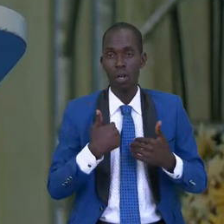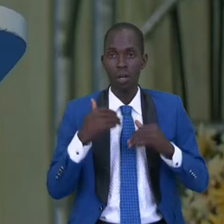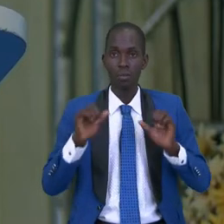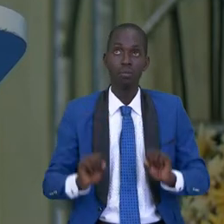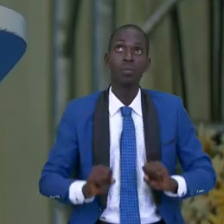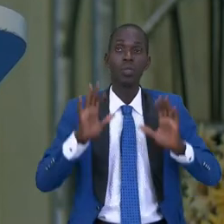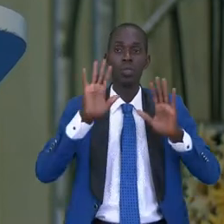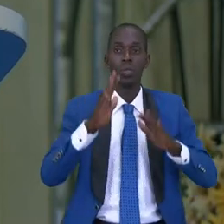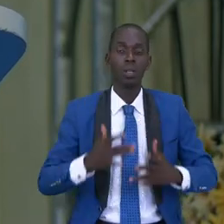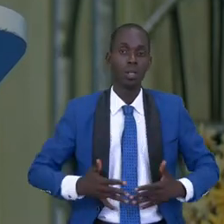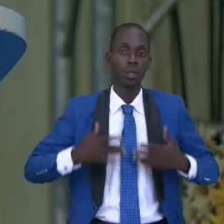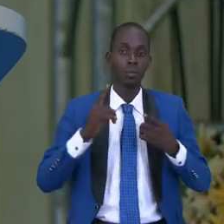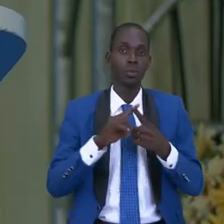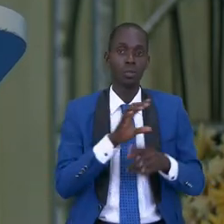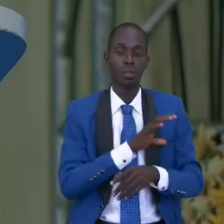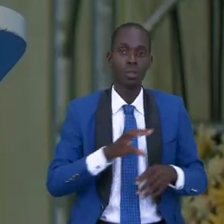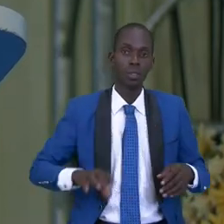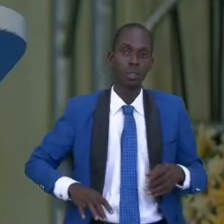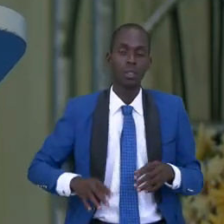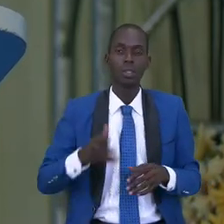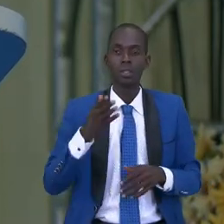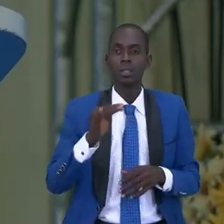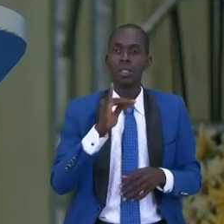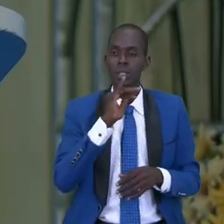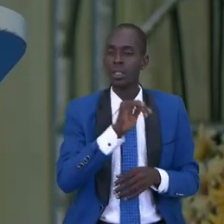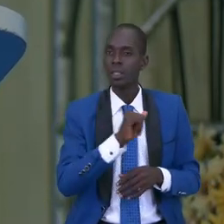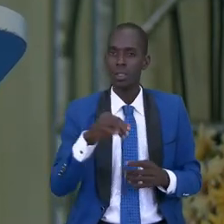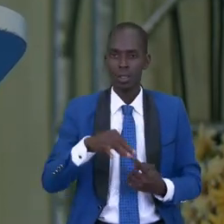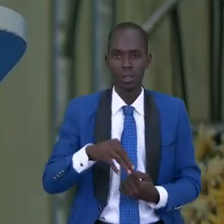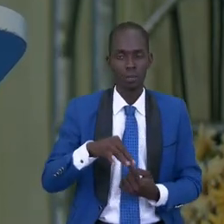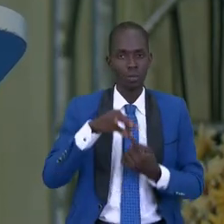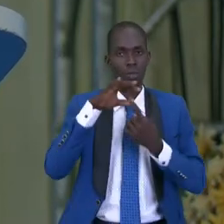will have a special online banquet